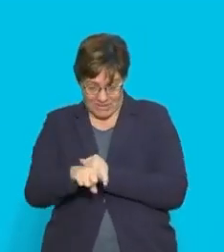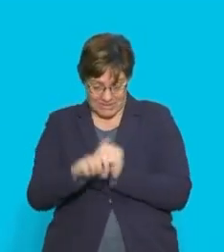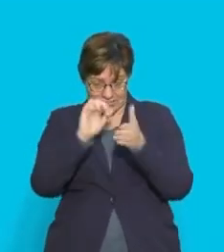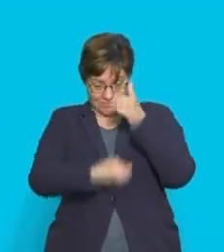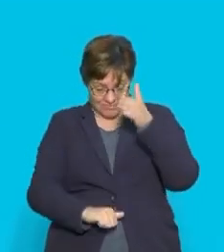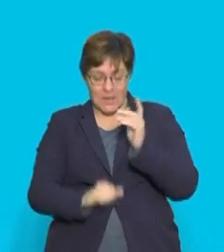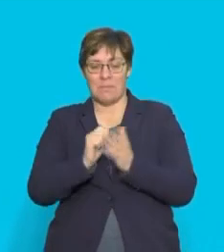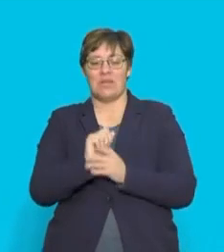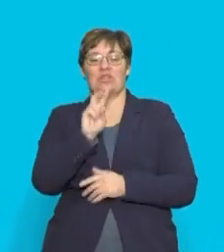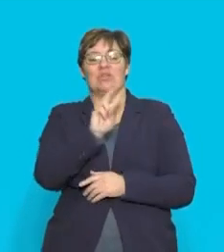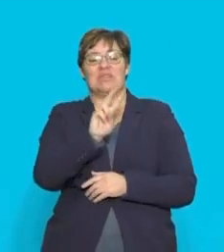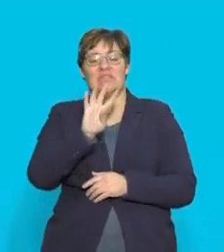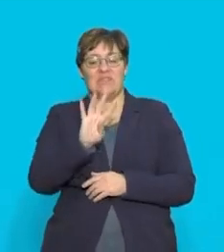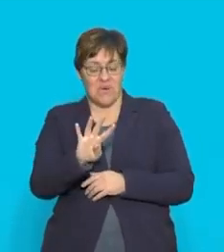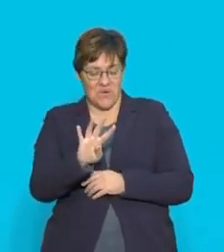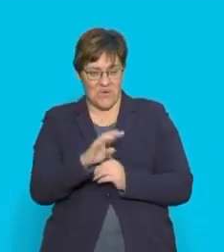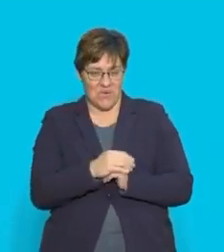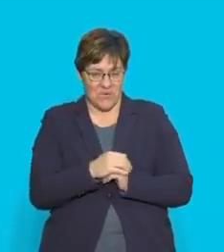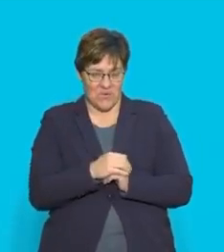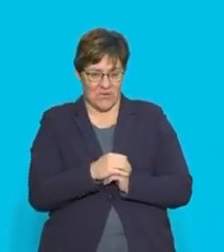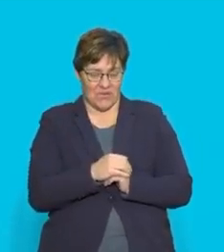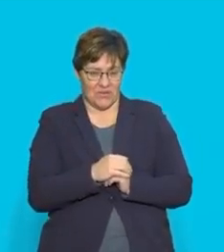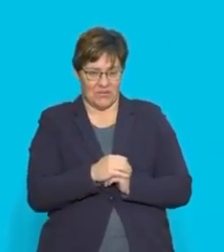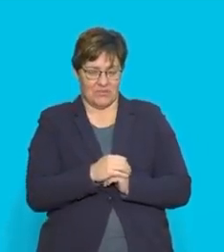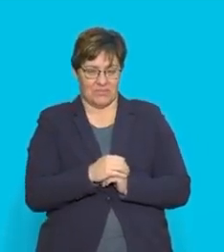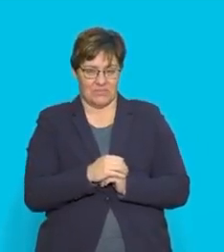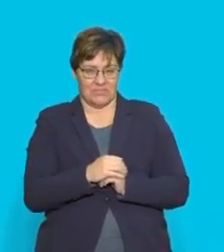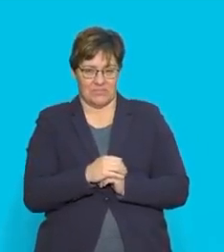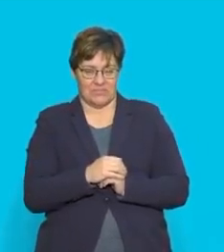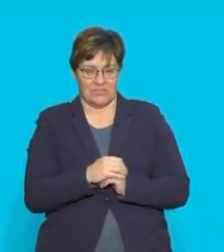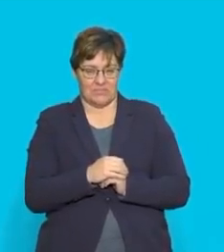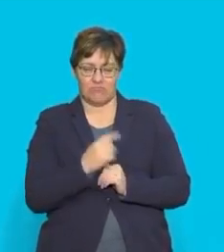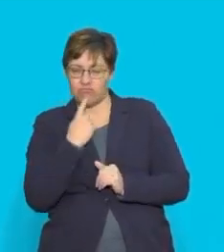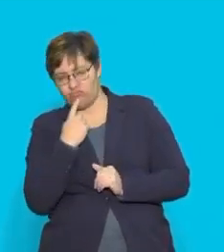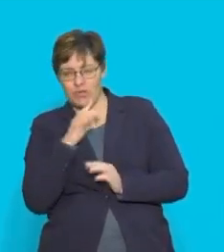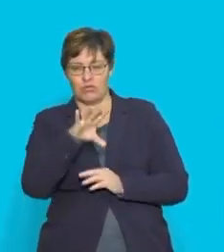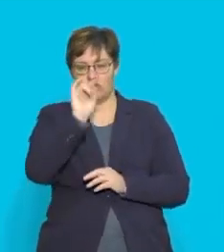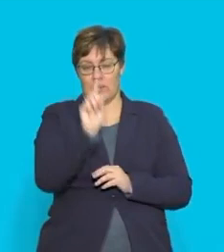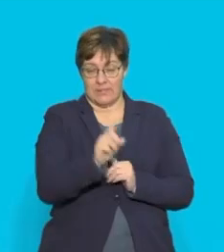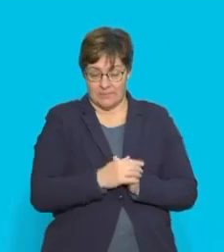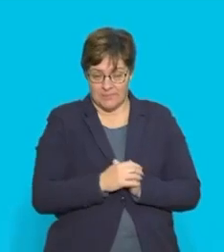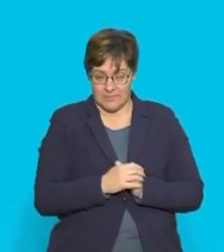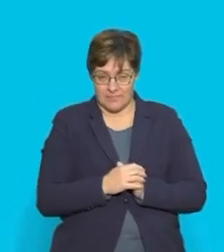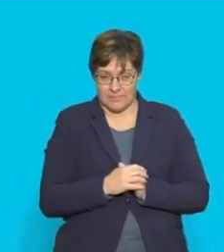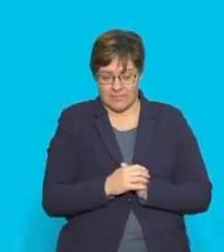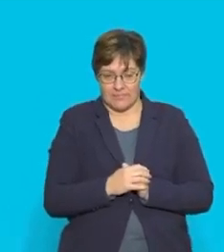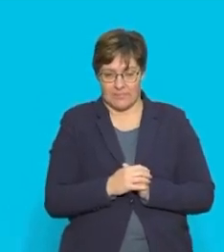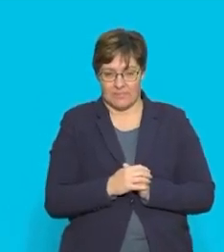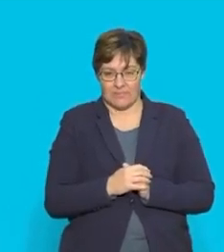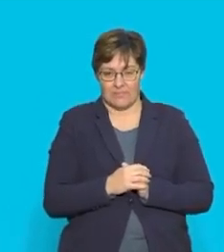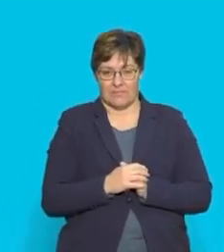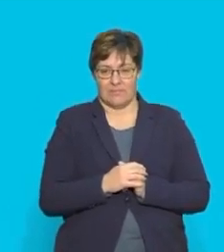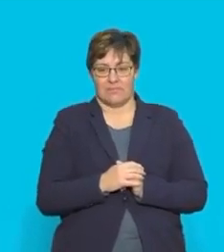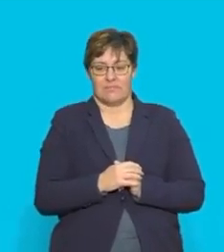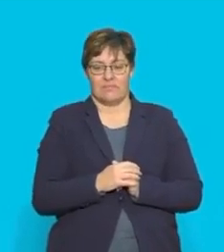from 26 letters, we can only use 24. So we have 24